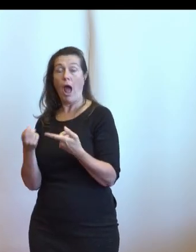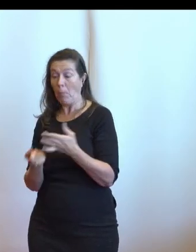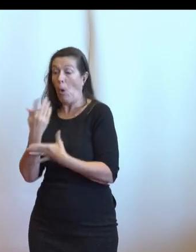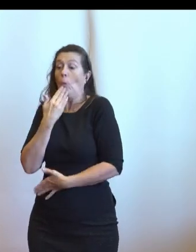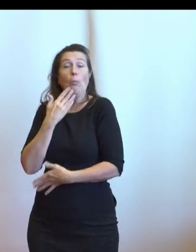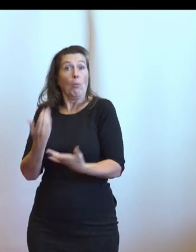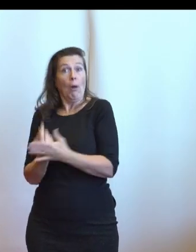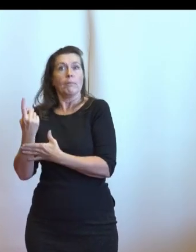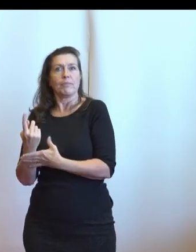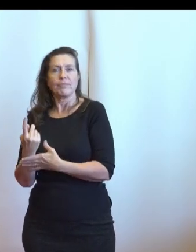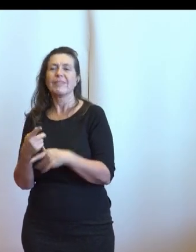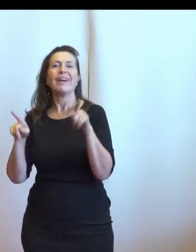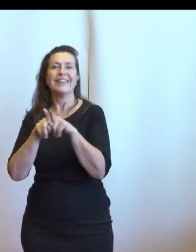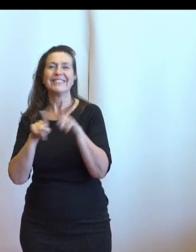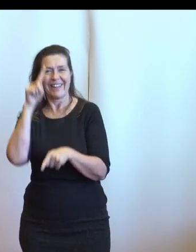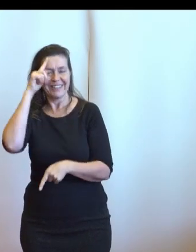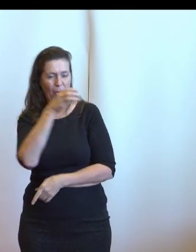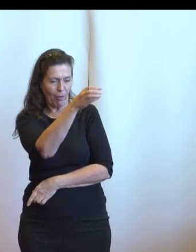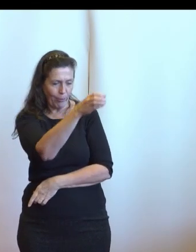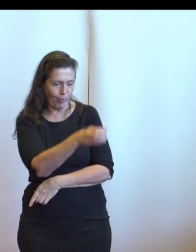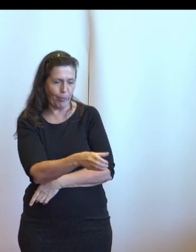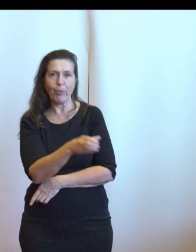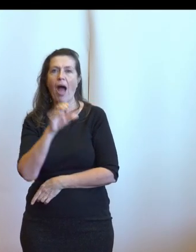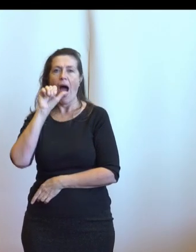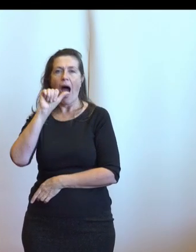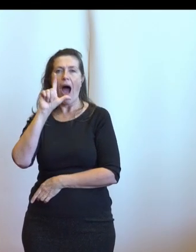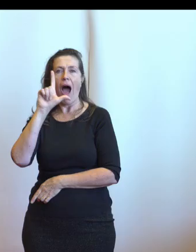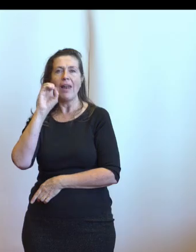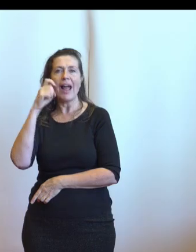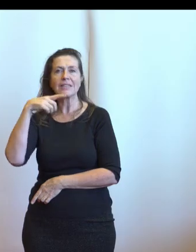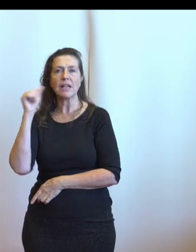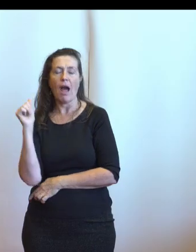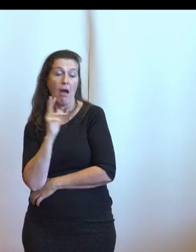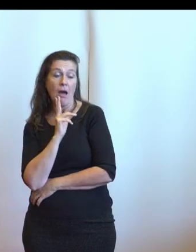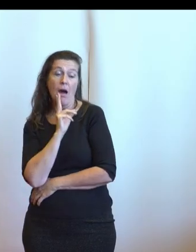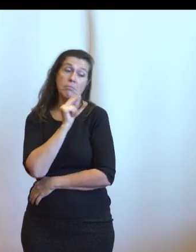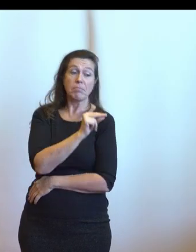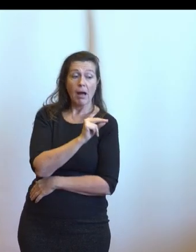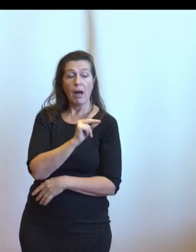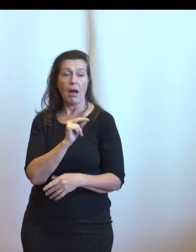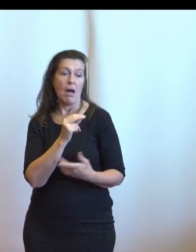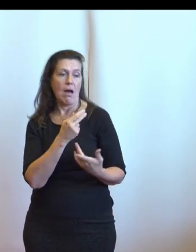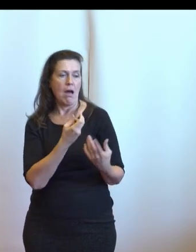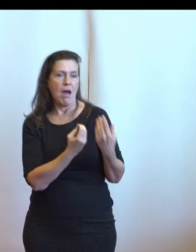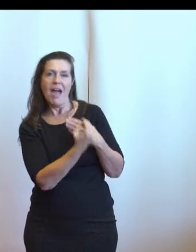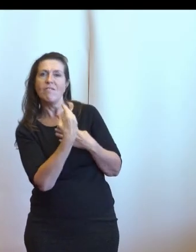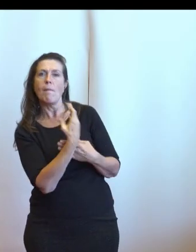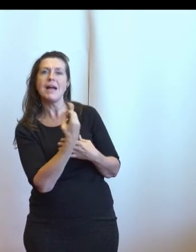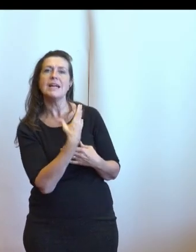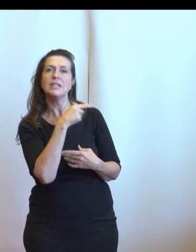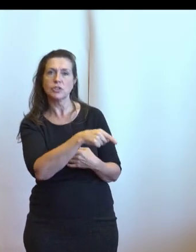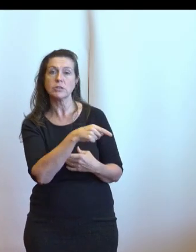example, Amazon Alexa and other voice personal assistants have huge benefits for certain groupings of